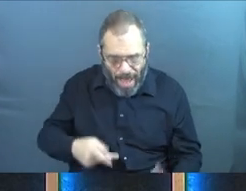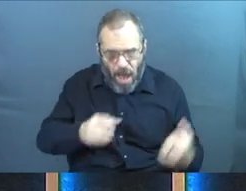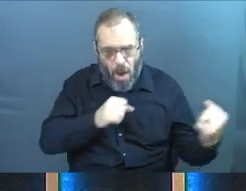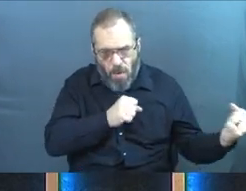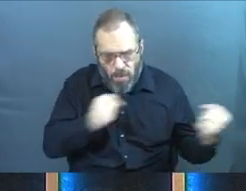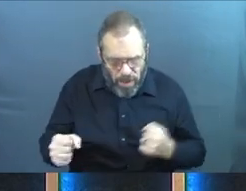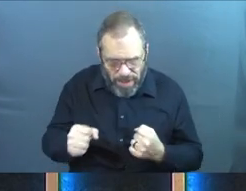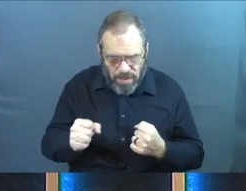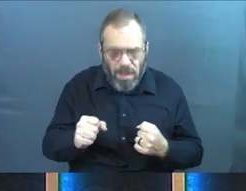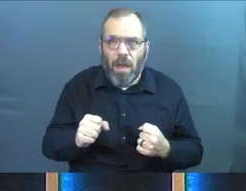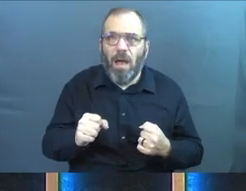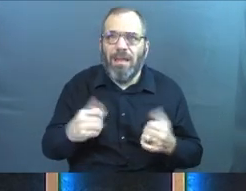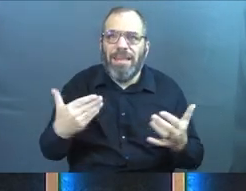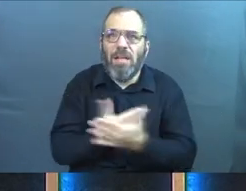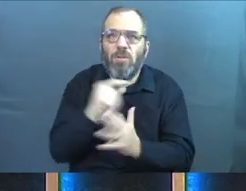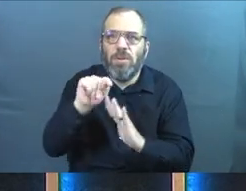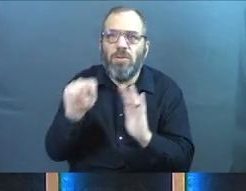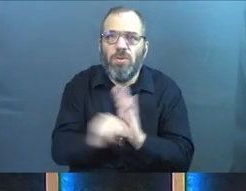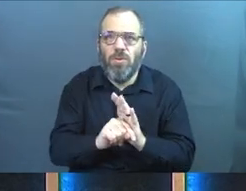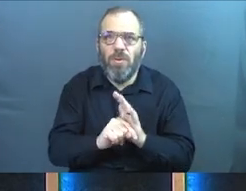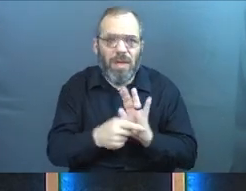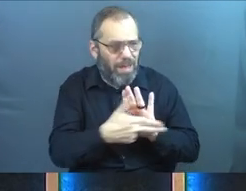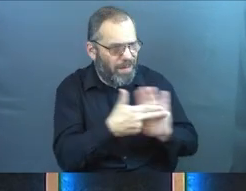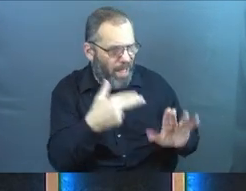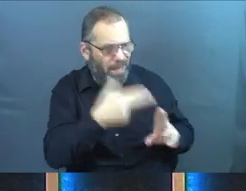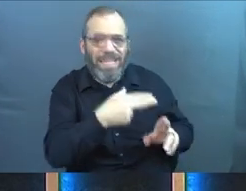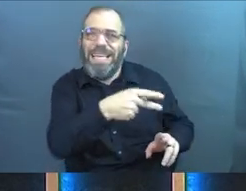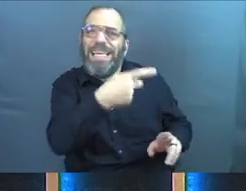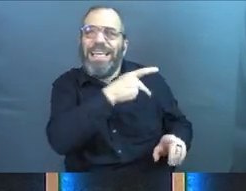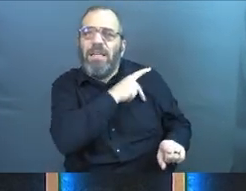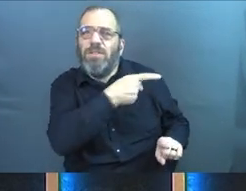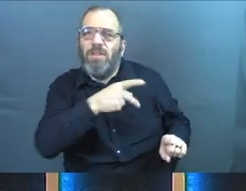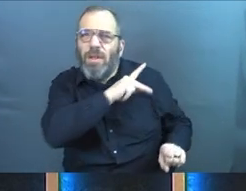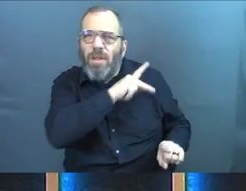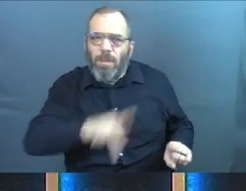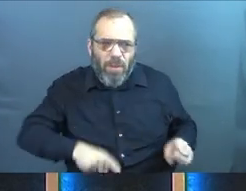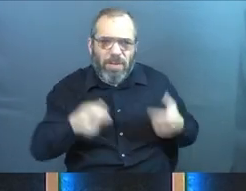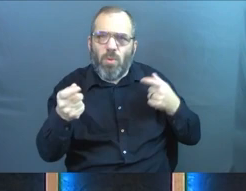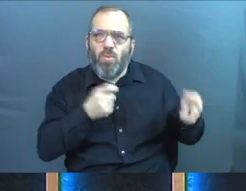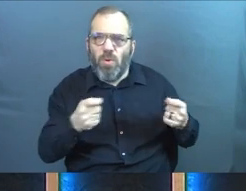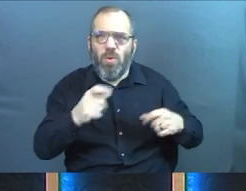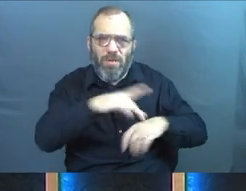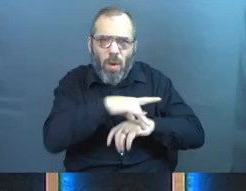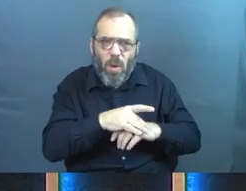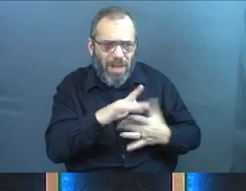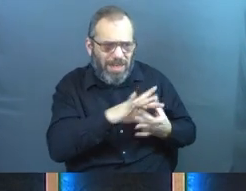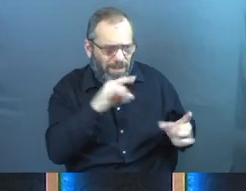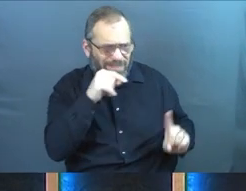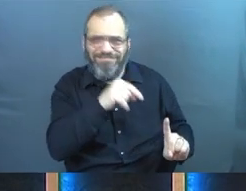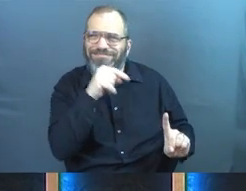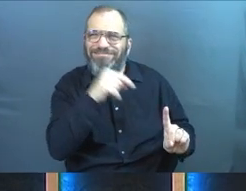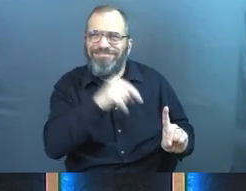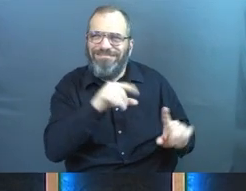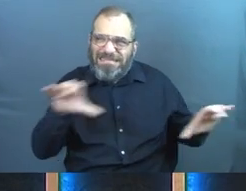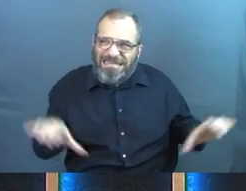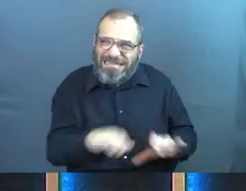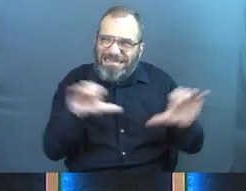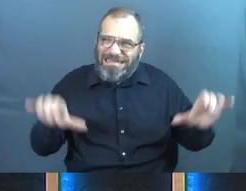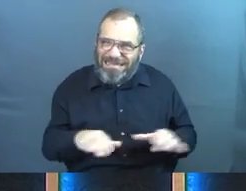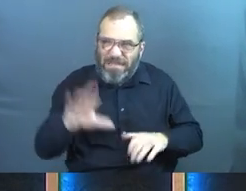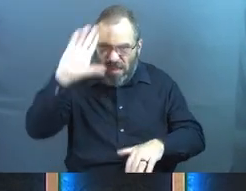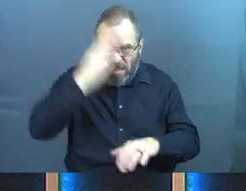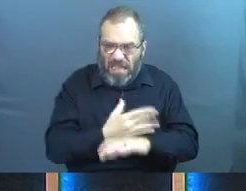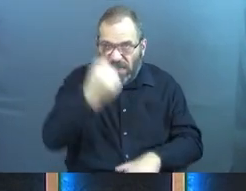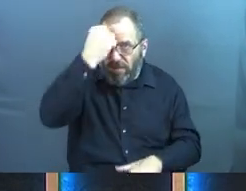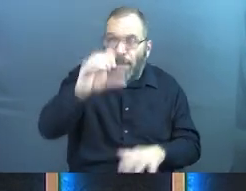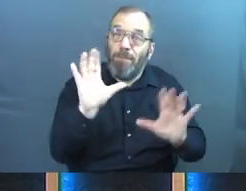power of the air. That's what the New Testament calls him. He is the prince. He is the ruler of the air, the spirit that is now at work in the sons